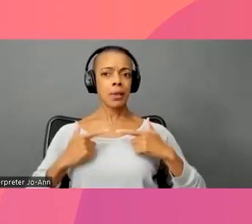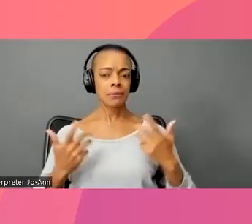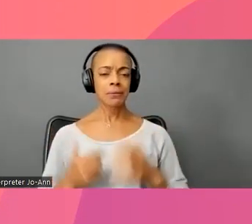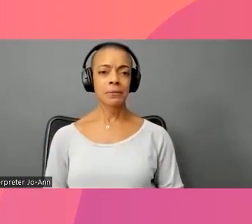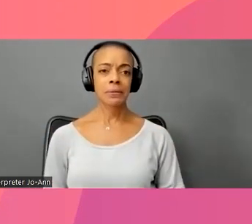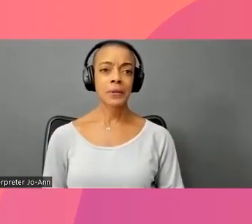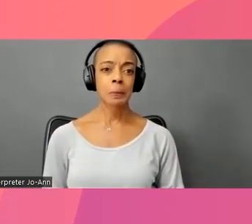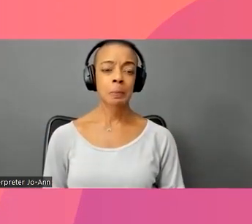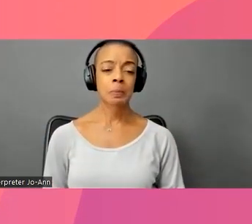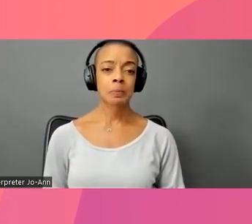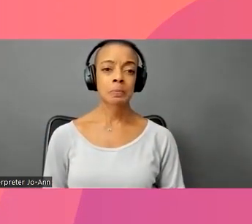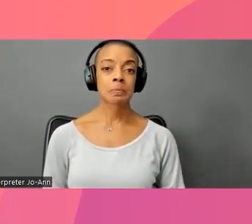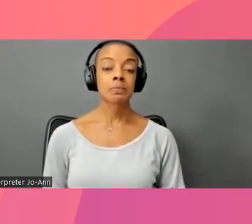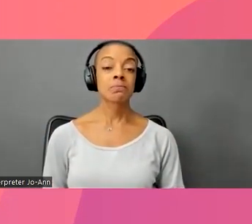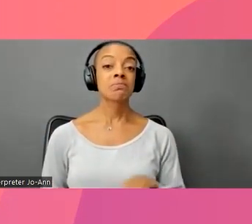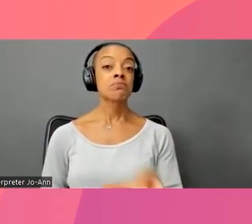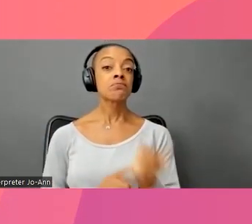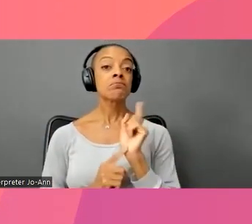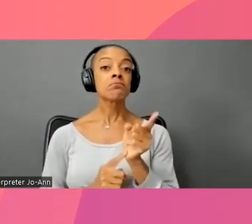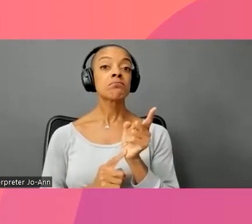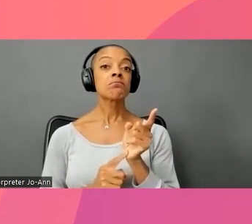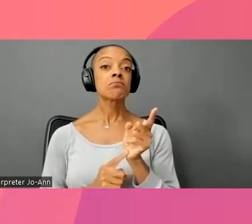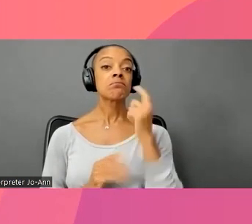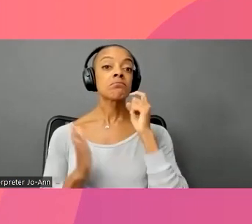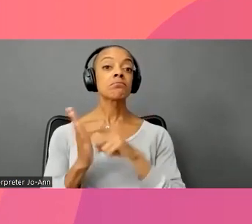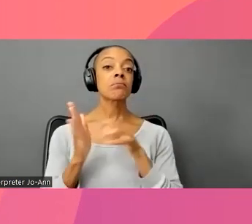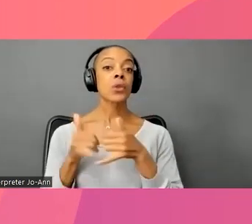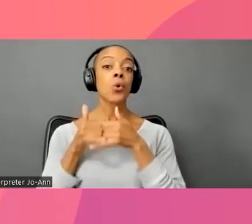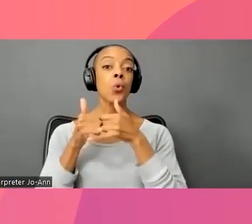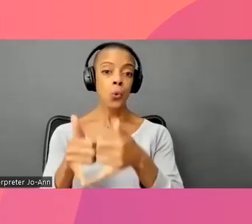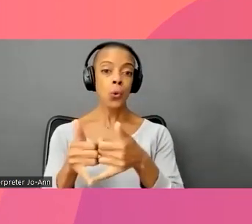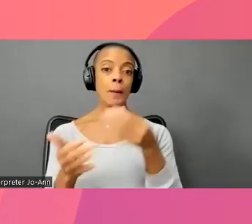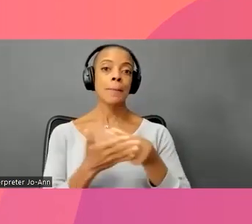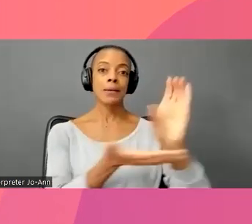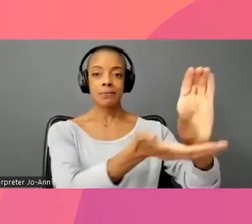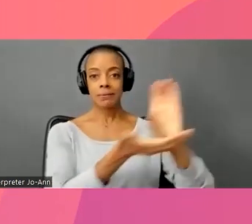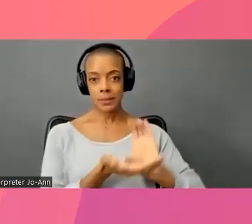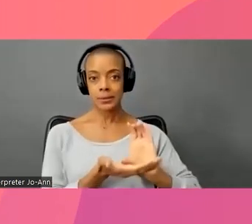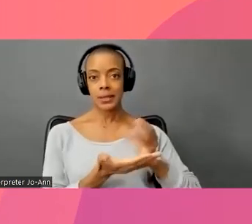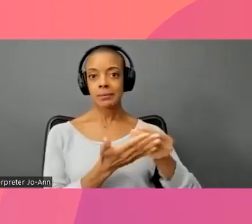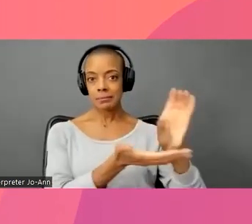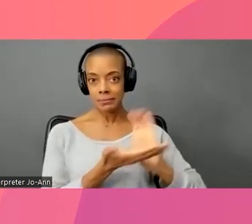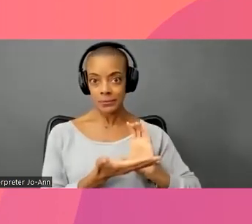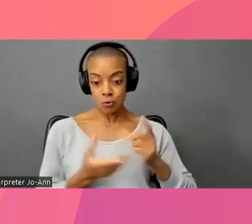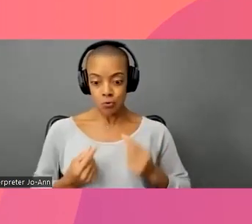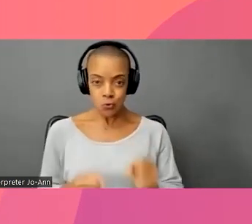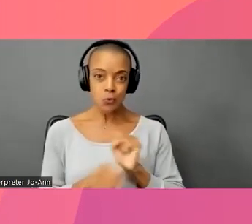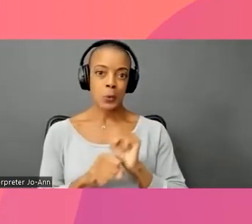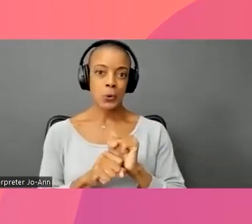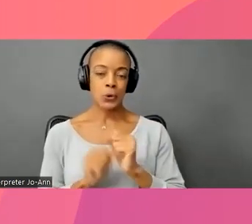I want to take a moment to just acknowledge the awards and funding that I received in order to do this work.